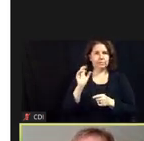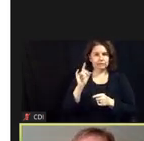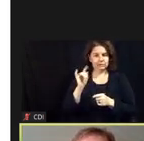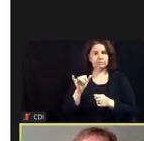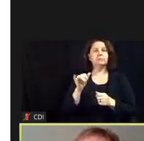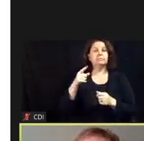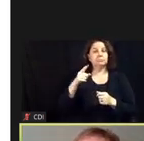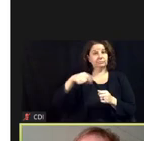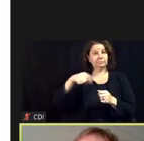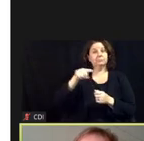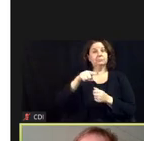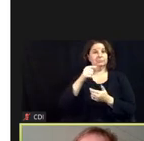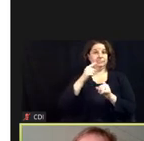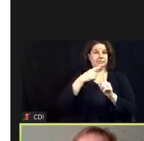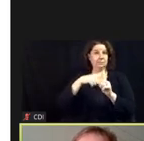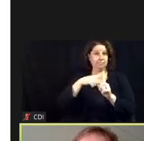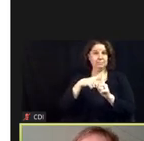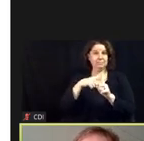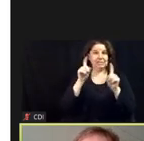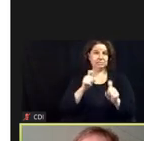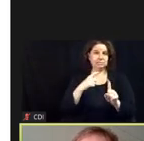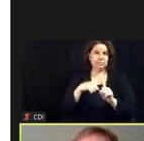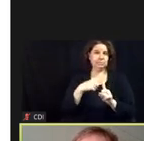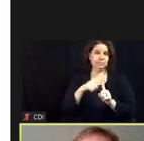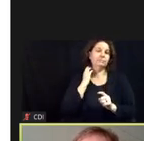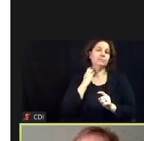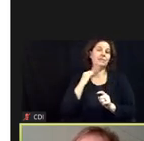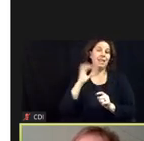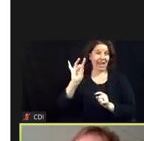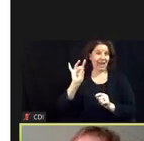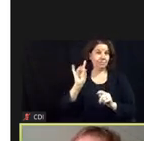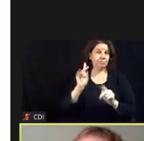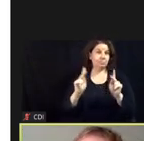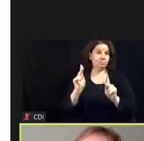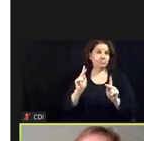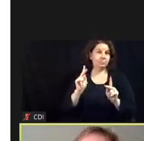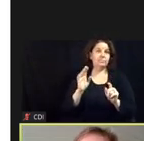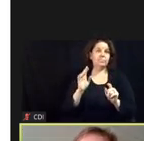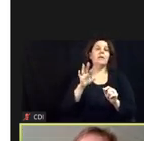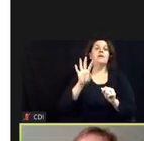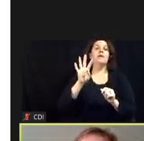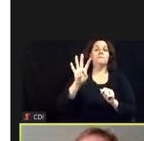are currently 23 residents who are infected in those facilities and 29 staff.